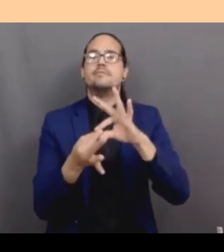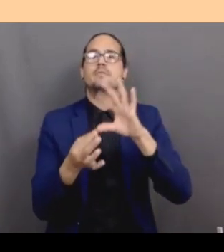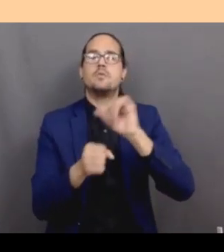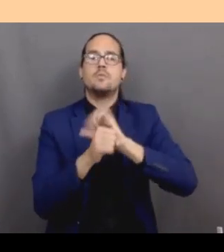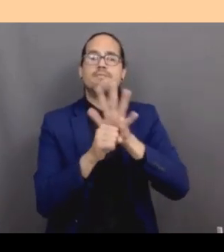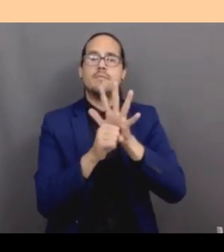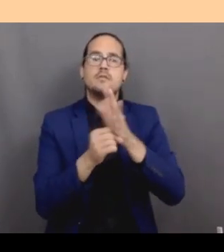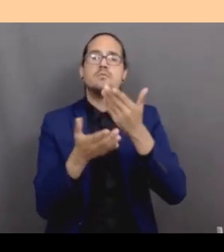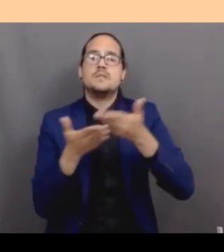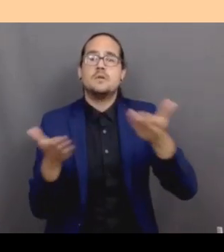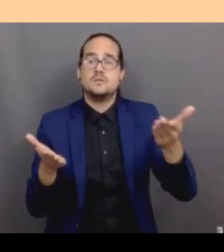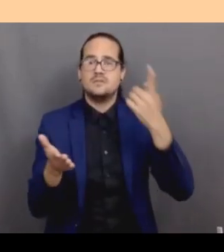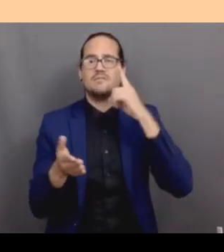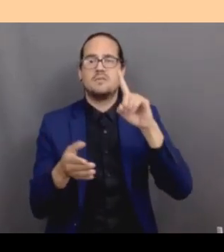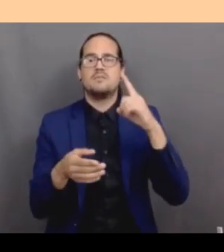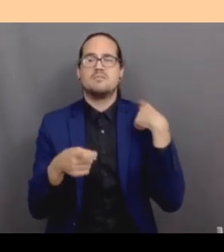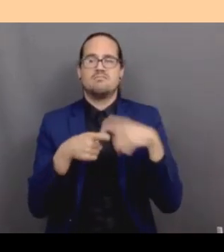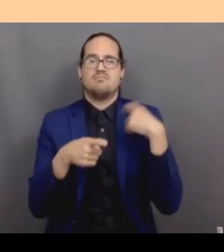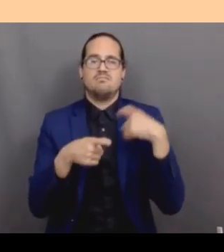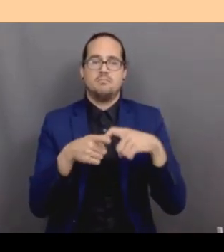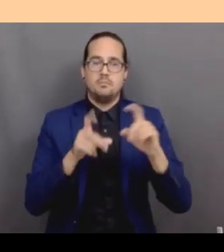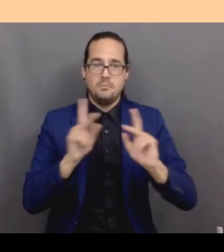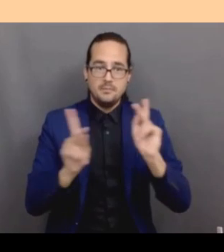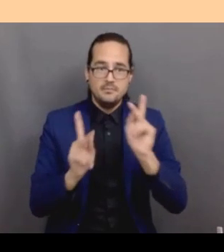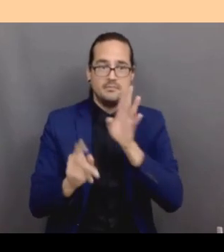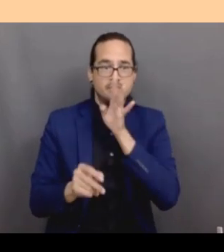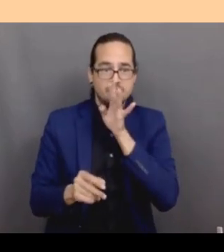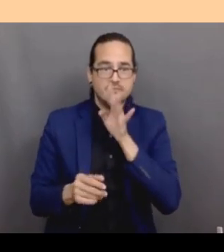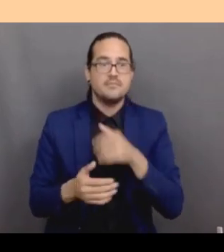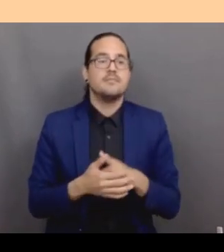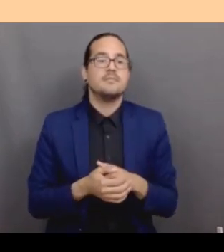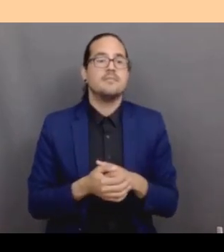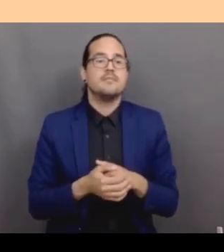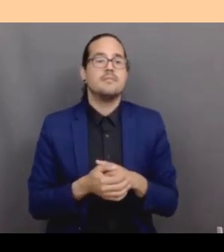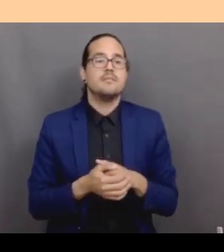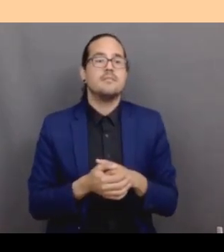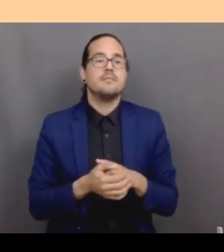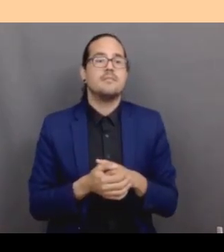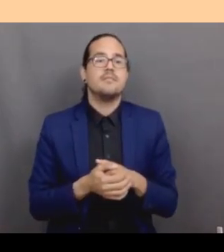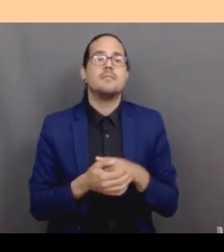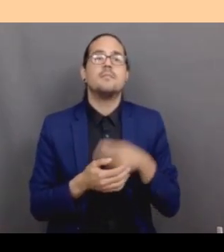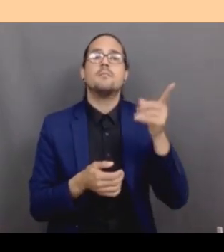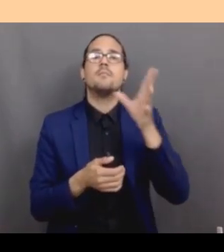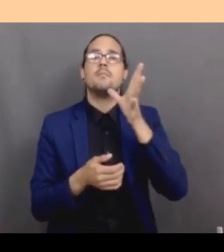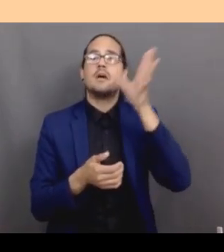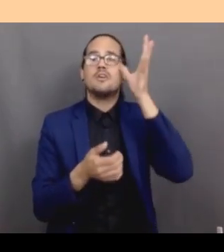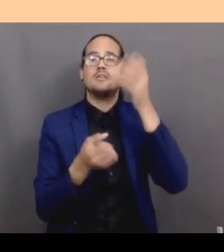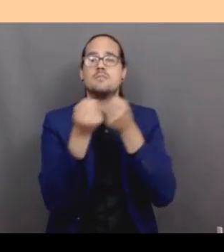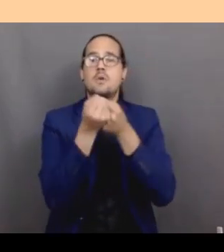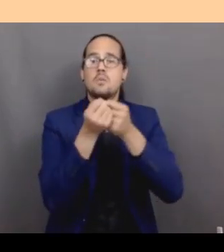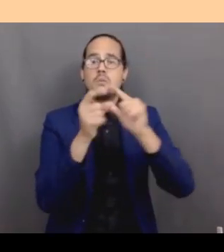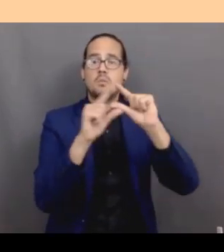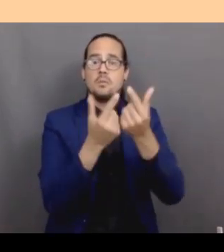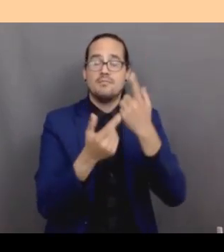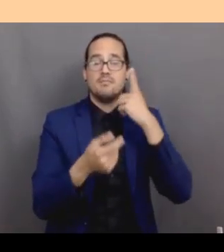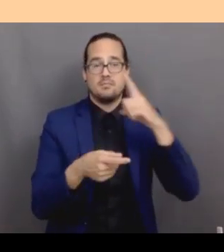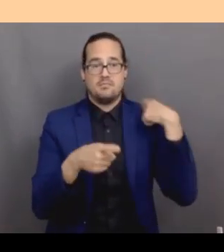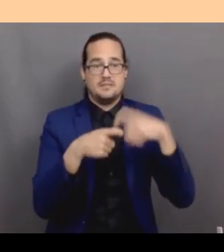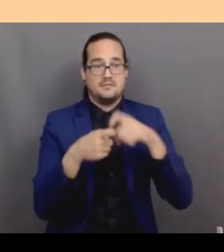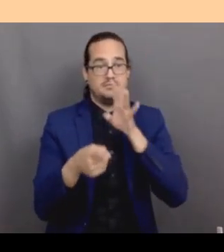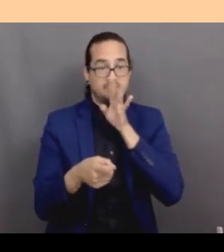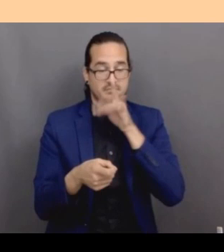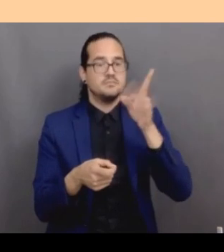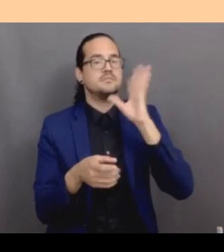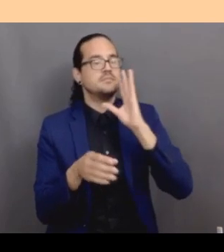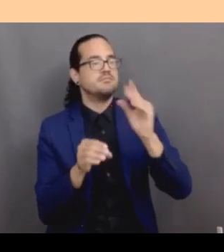Spanish-speaking parenting group to virtual, or transitioned the Spanish-speaking parenting group to virtual meetings. We're